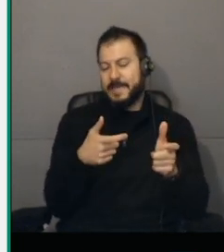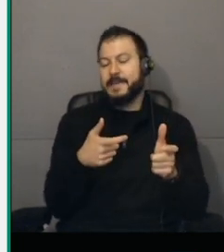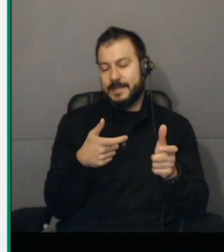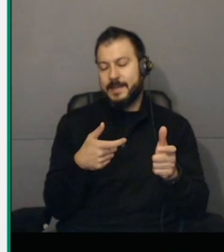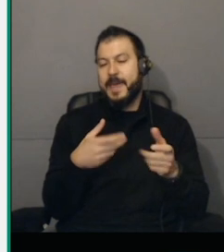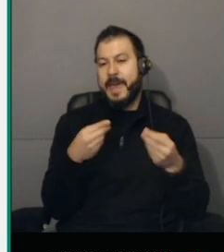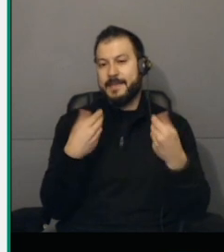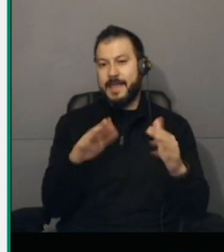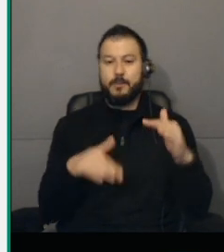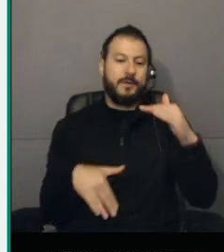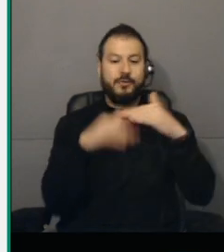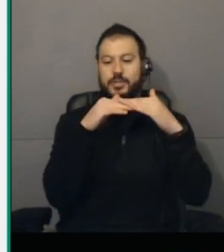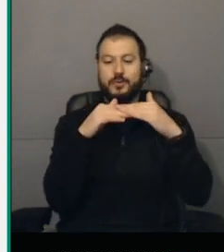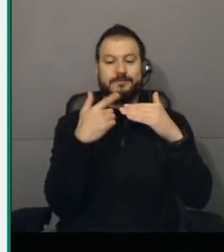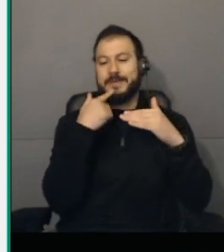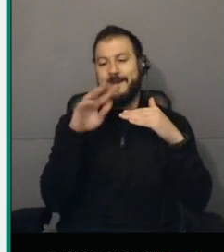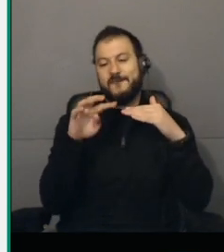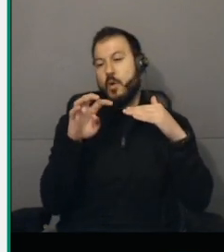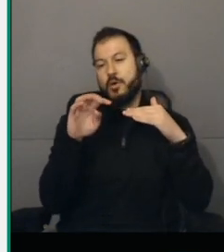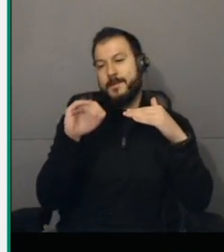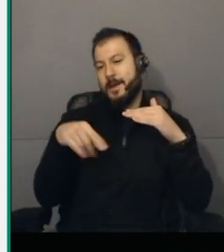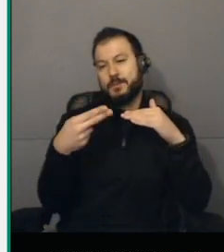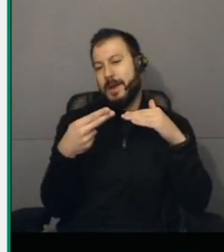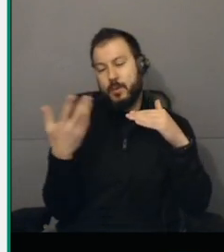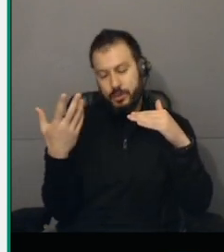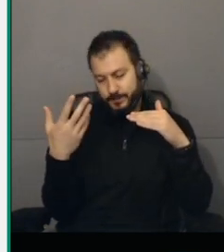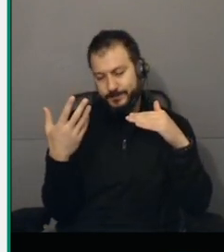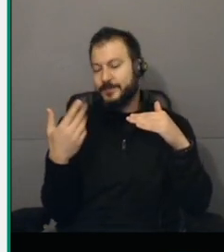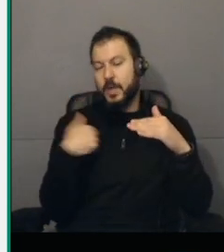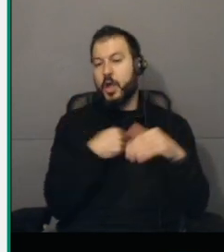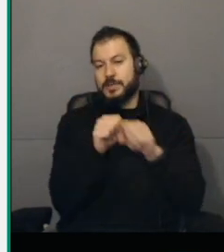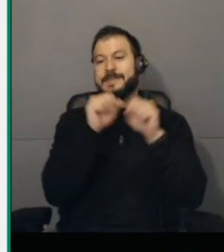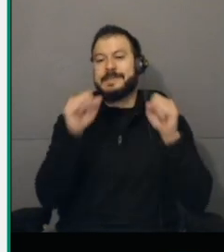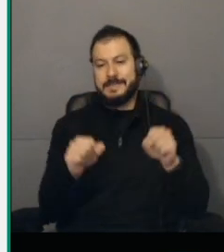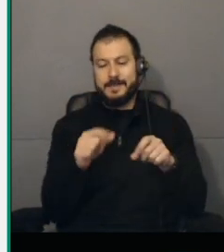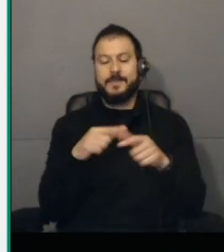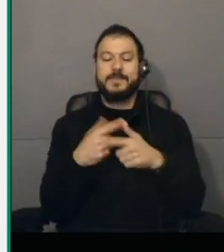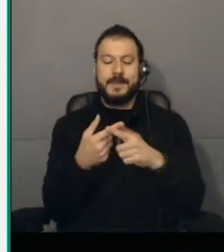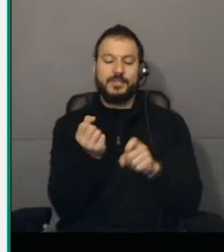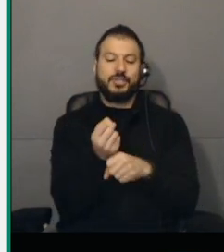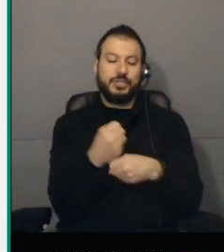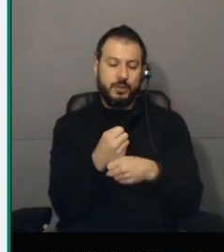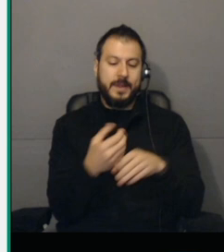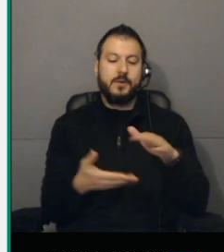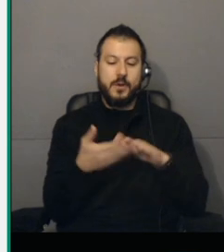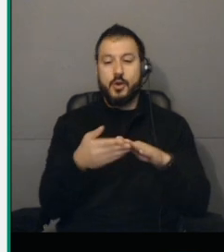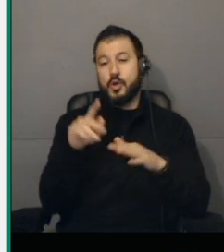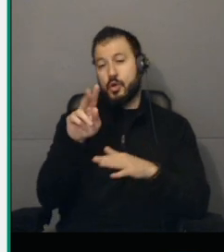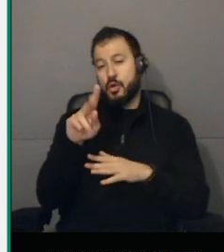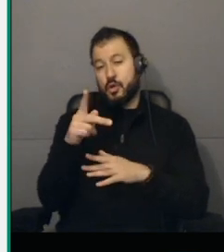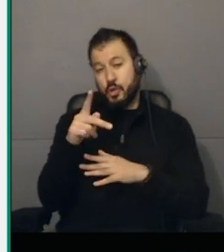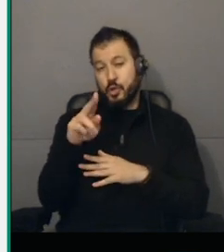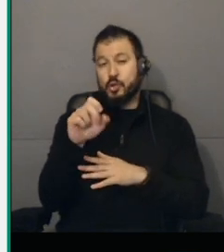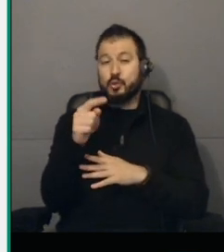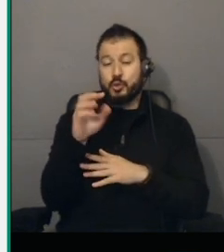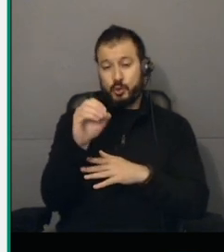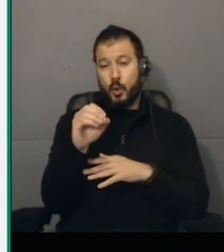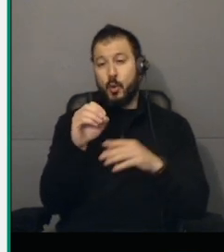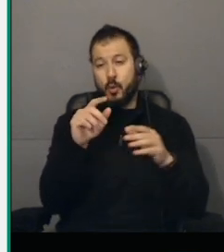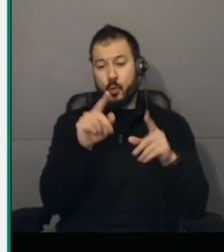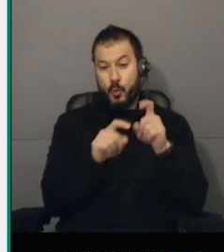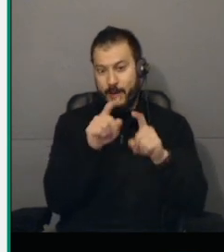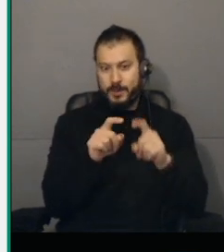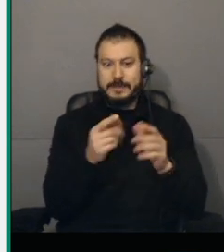and an allowable threshold, say 400 miles per hour. Our system would then generate and run Cousteau queries to test the scenario